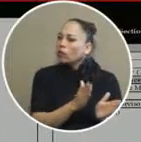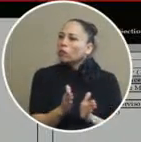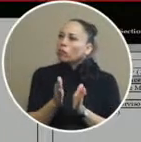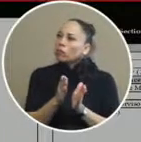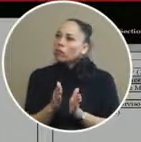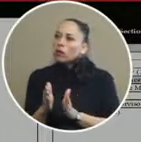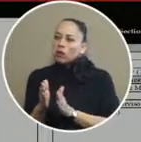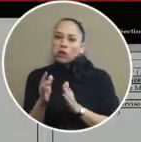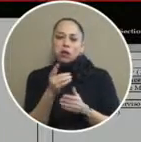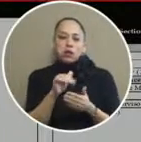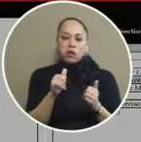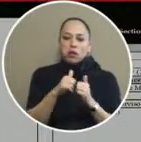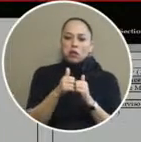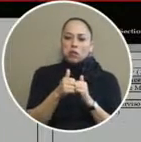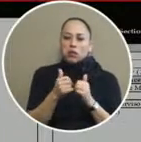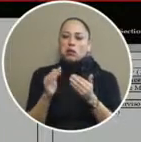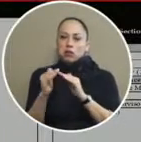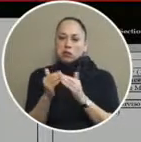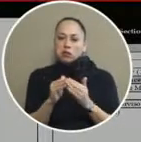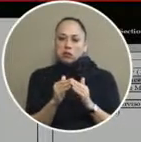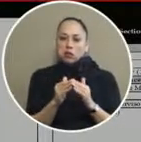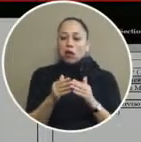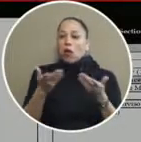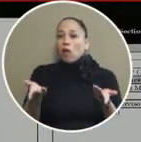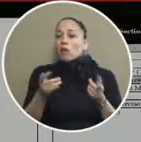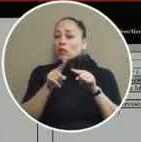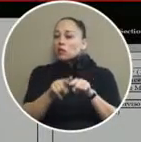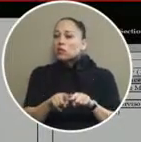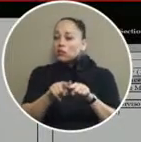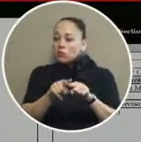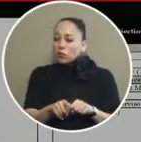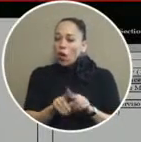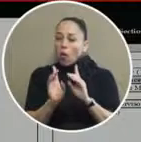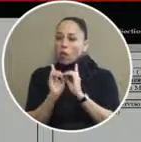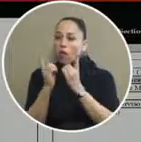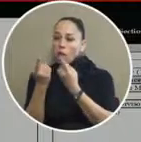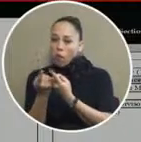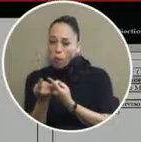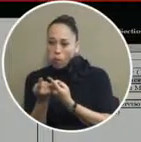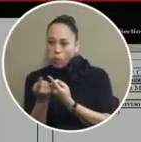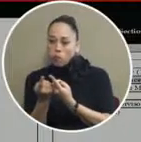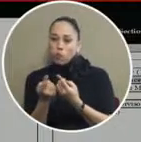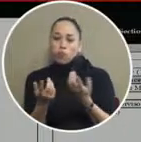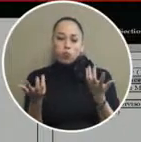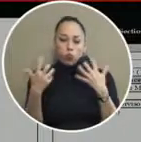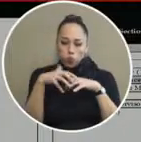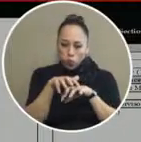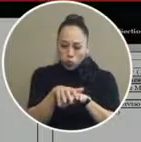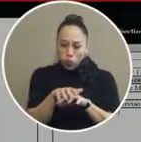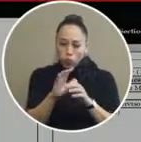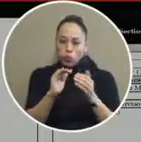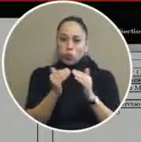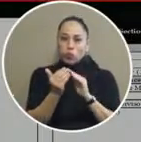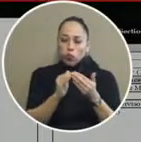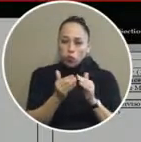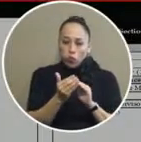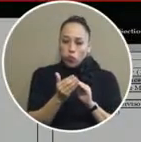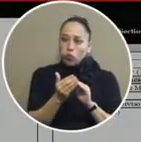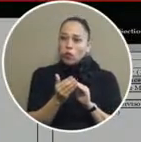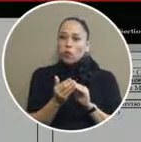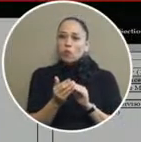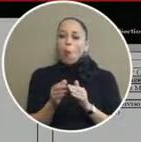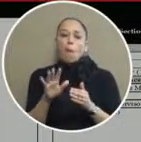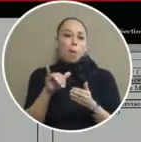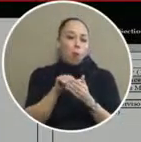been completed for every city department. And so depending on the department, there's a mix of telecommuting, staggered shifts,